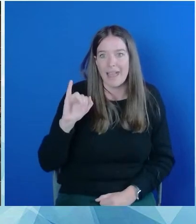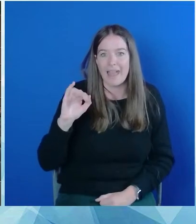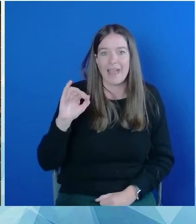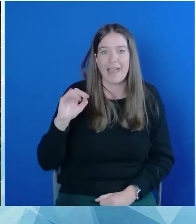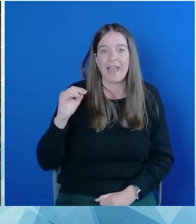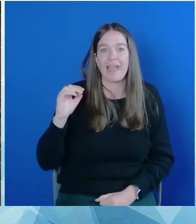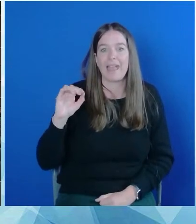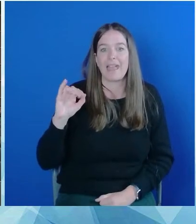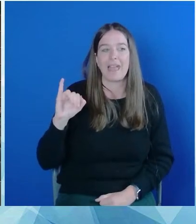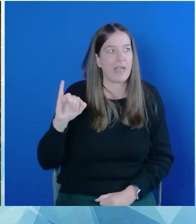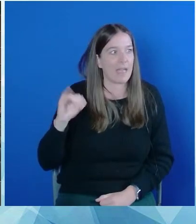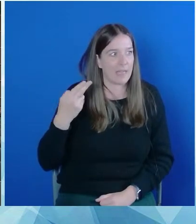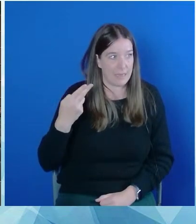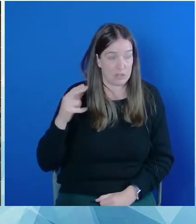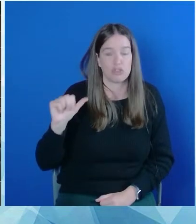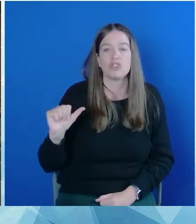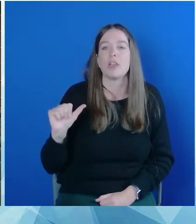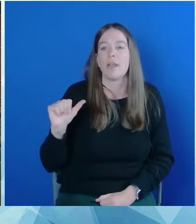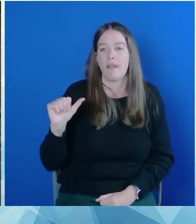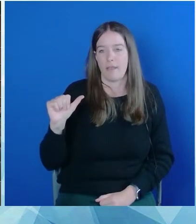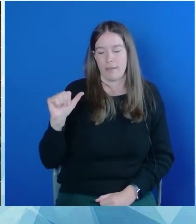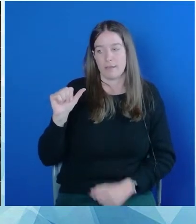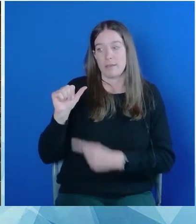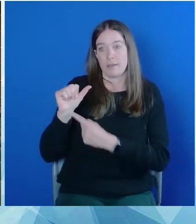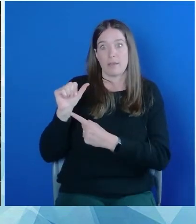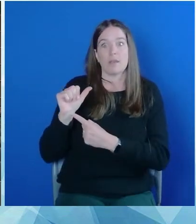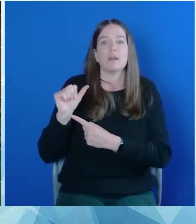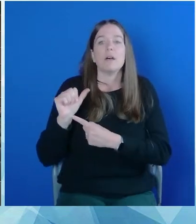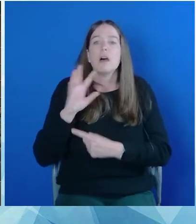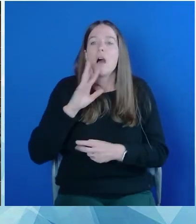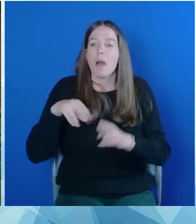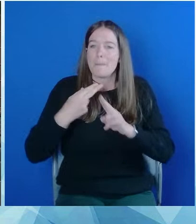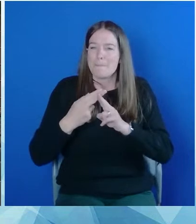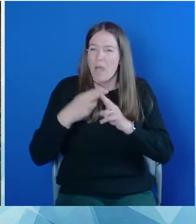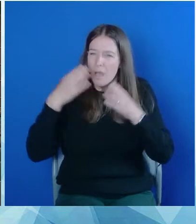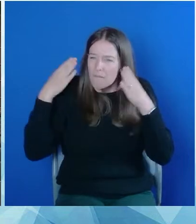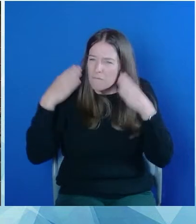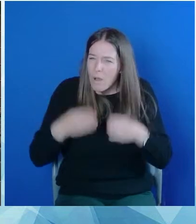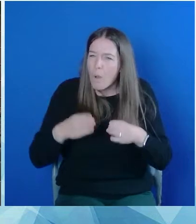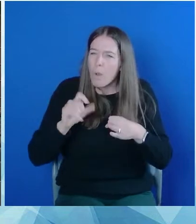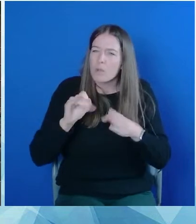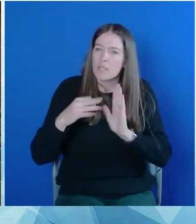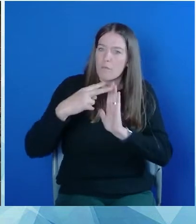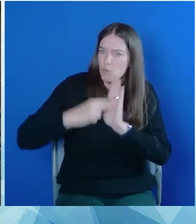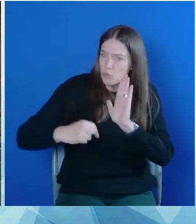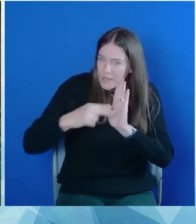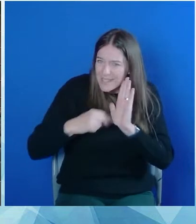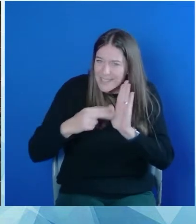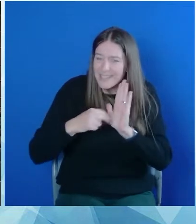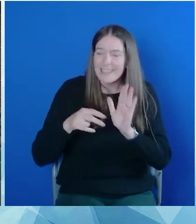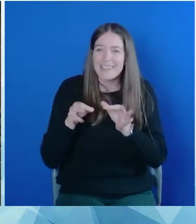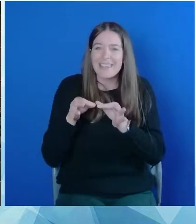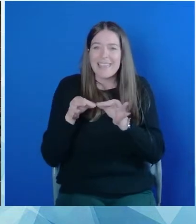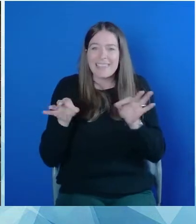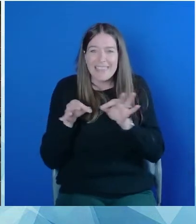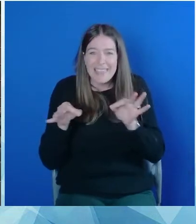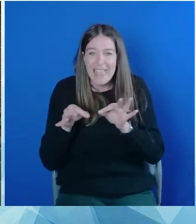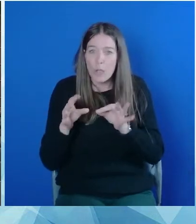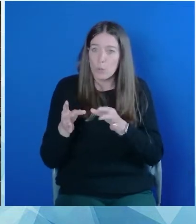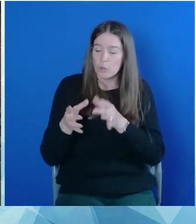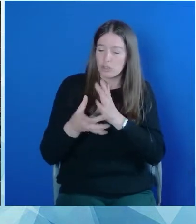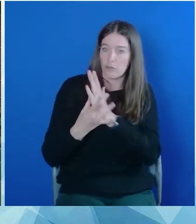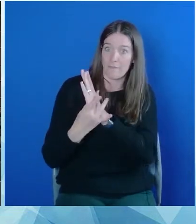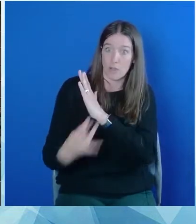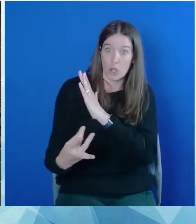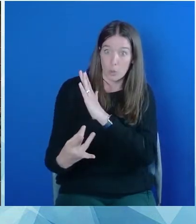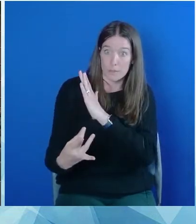talks about focus of reading and language fluency. In my opinion, the